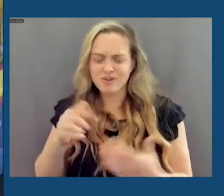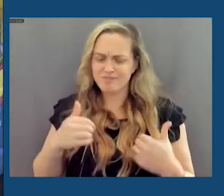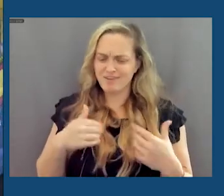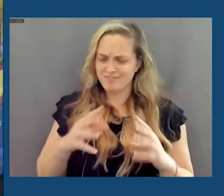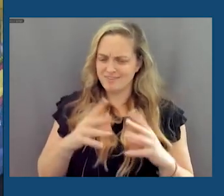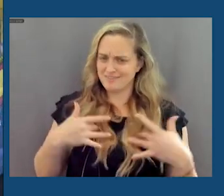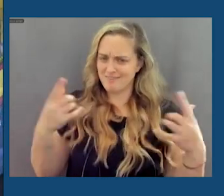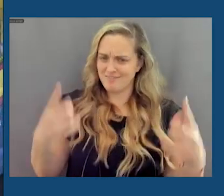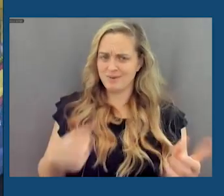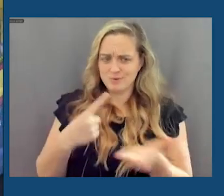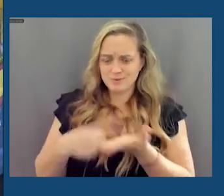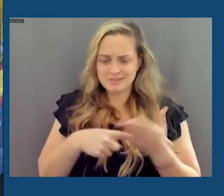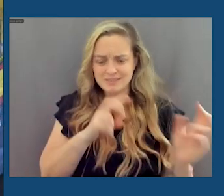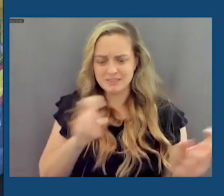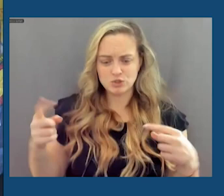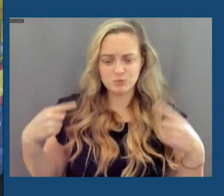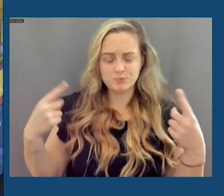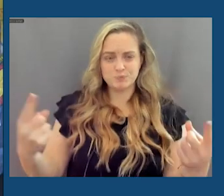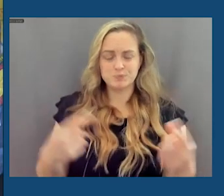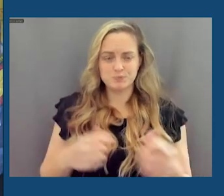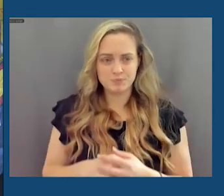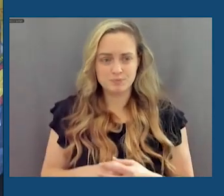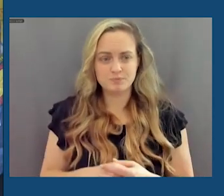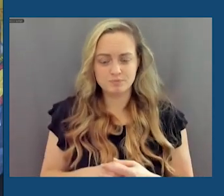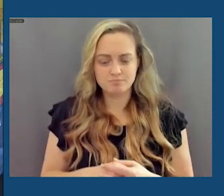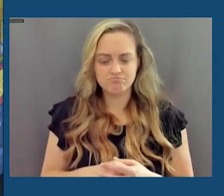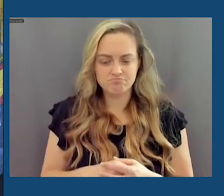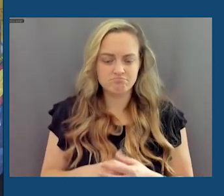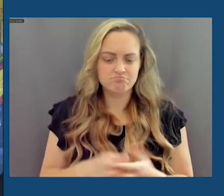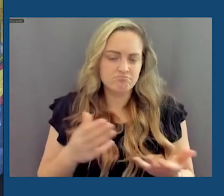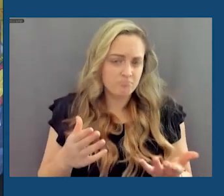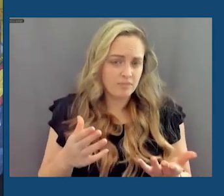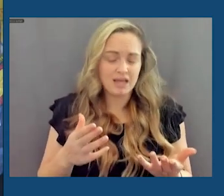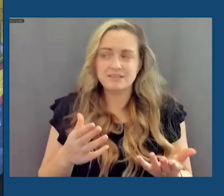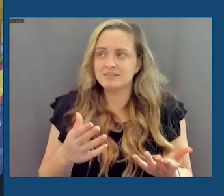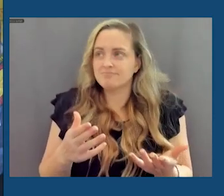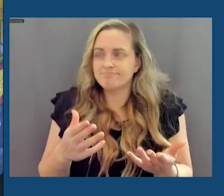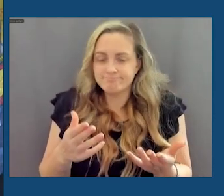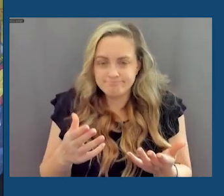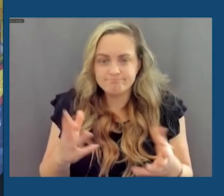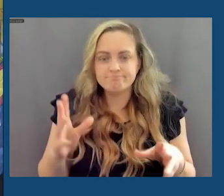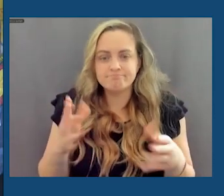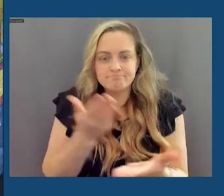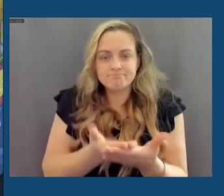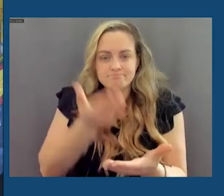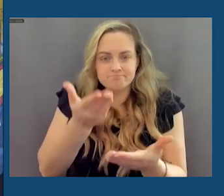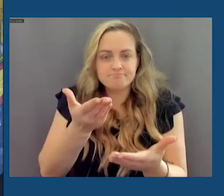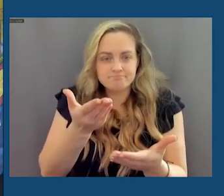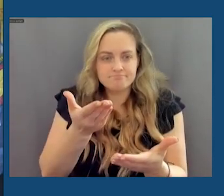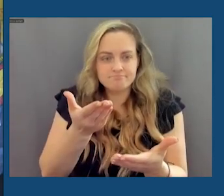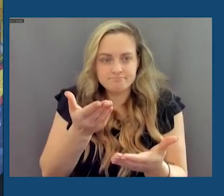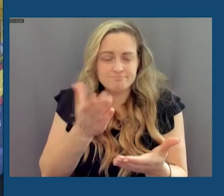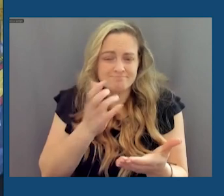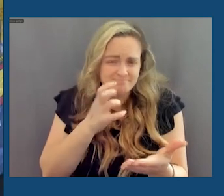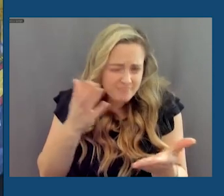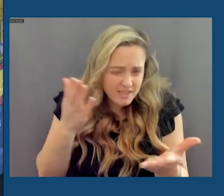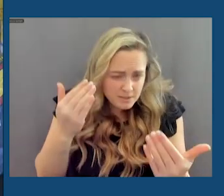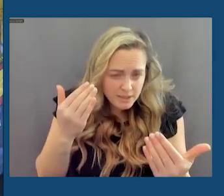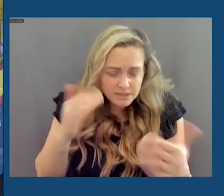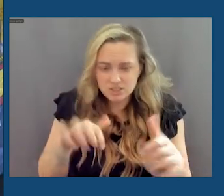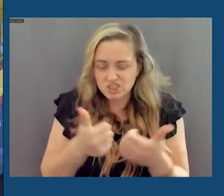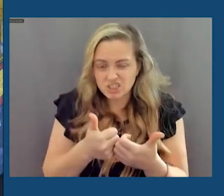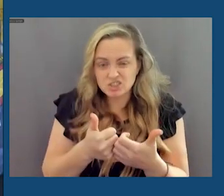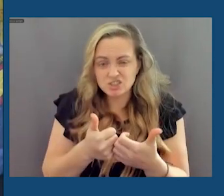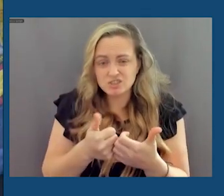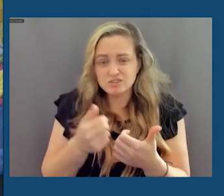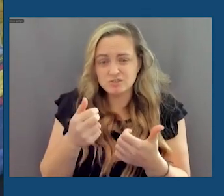issue that has been presented significant, if not unprecedented, challenges to